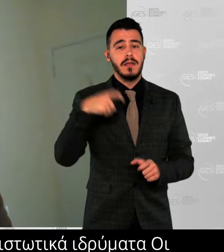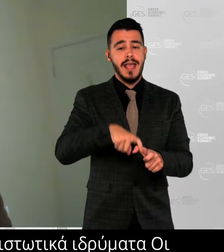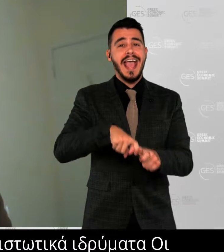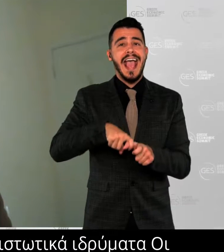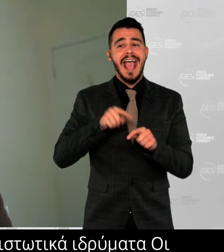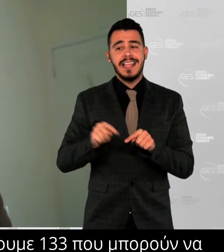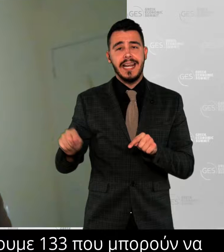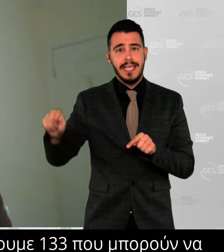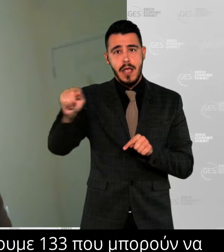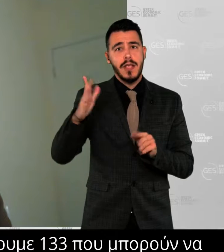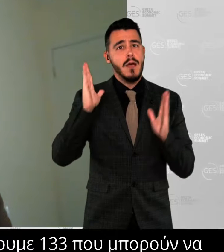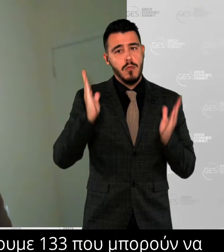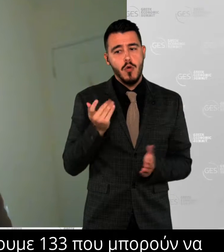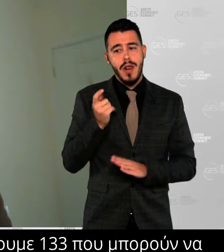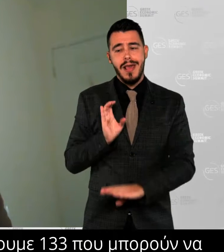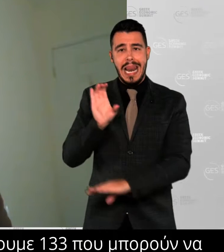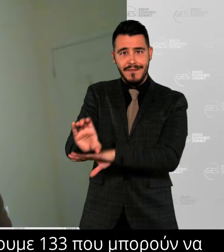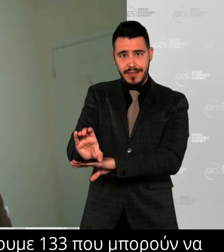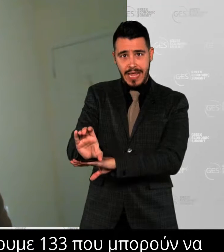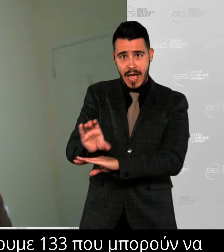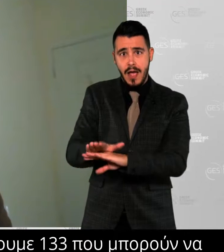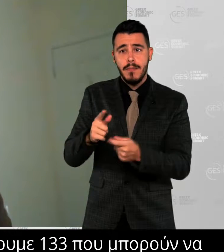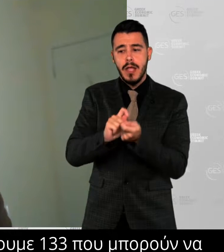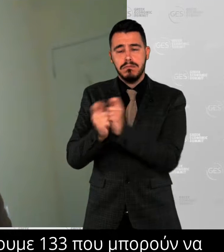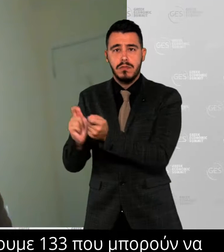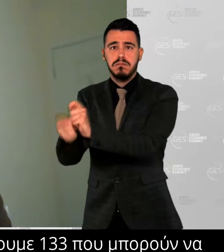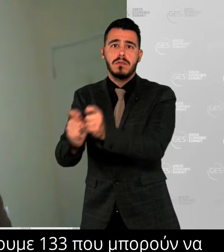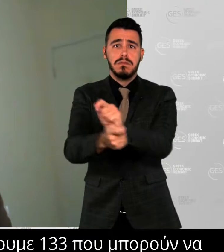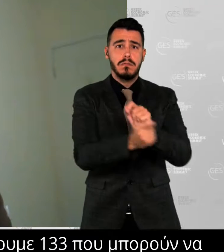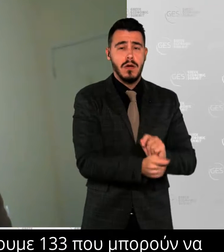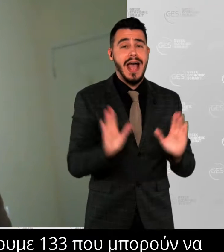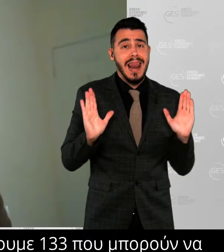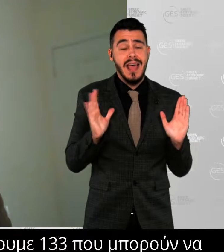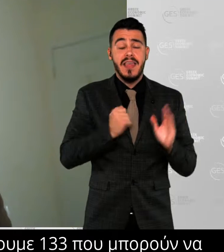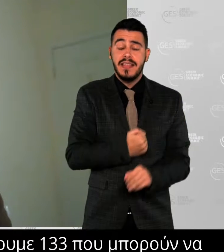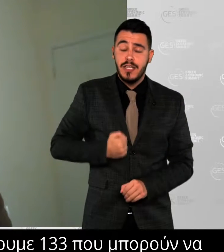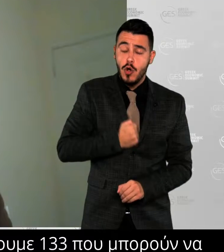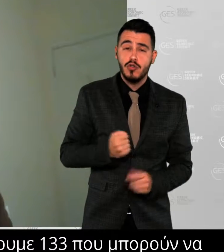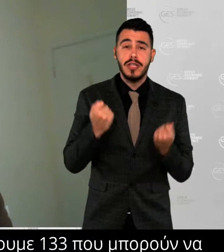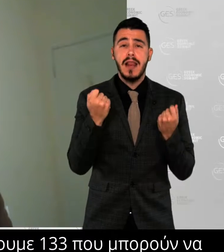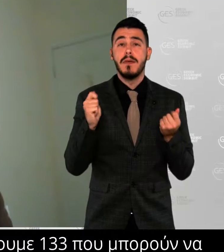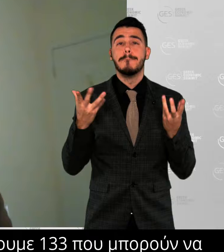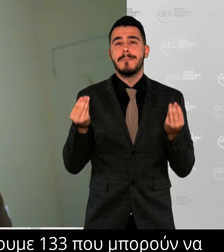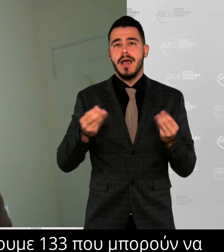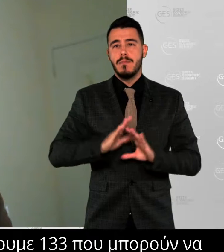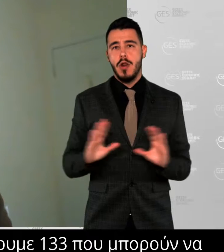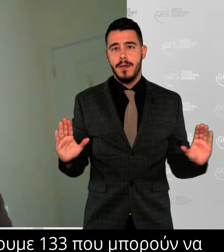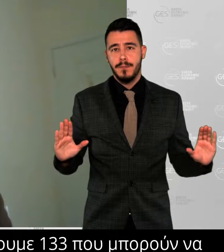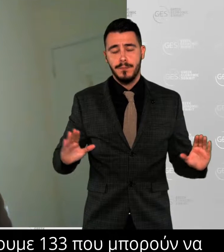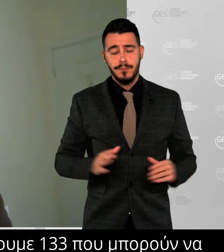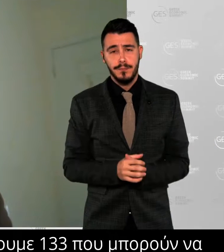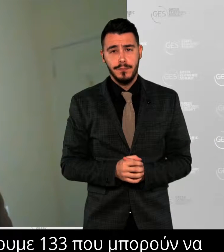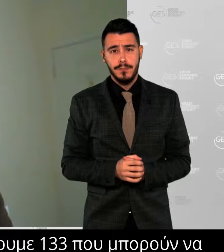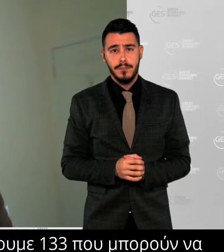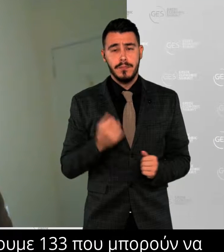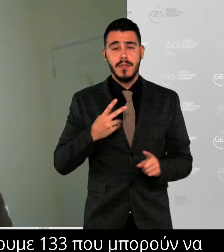push activities outside of that rather than enabling that transition. The second, I think, is